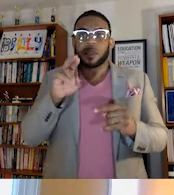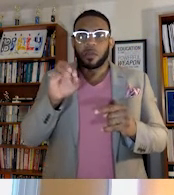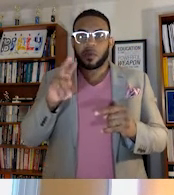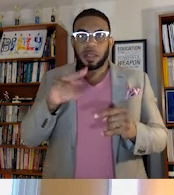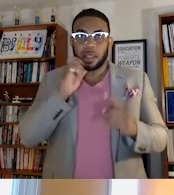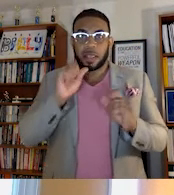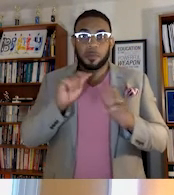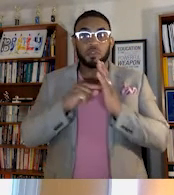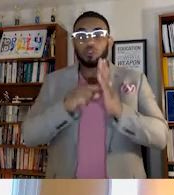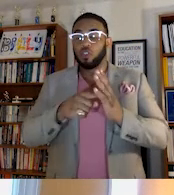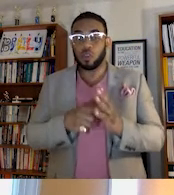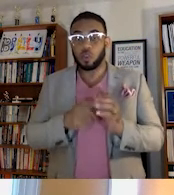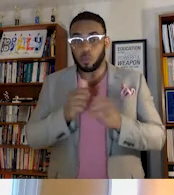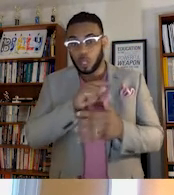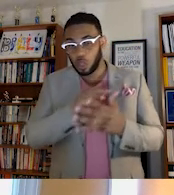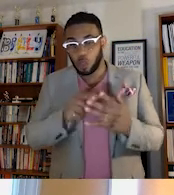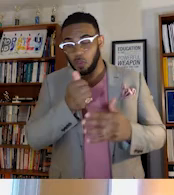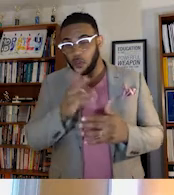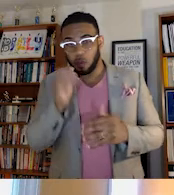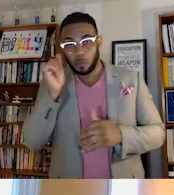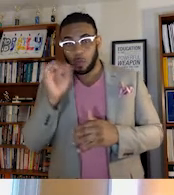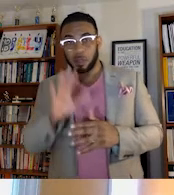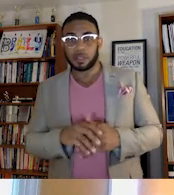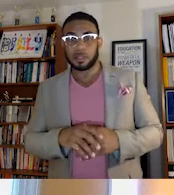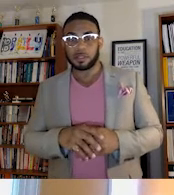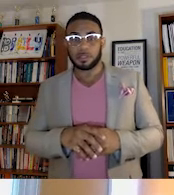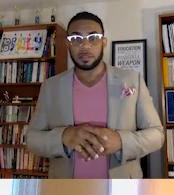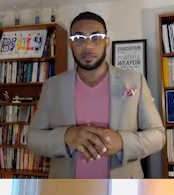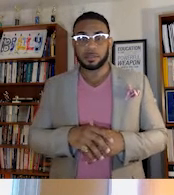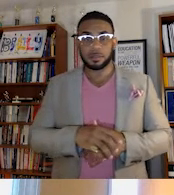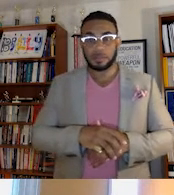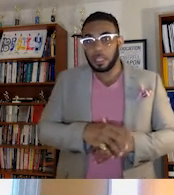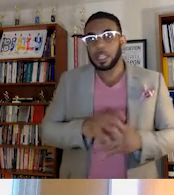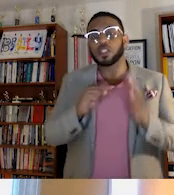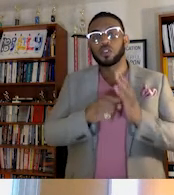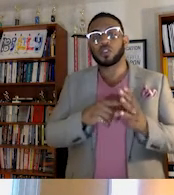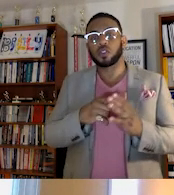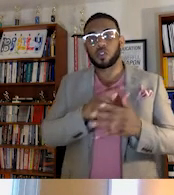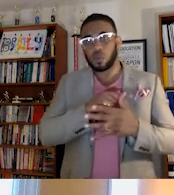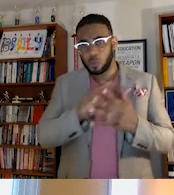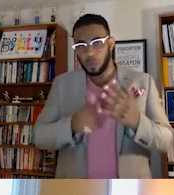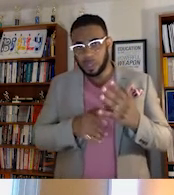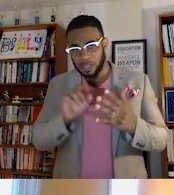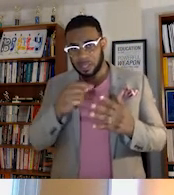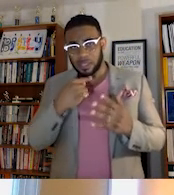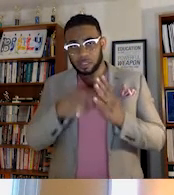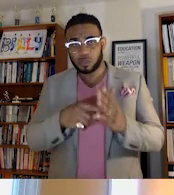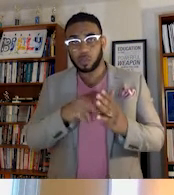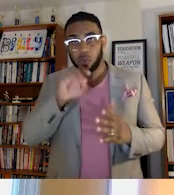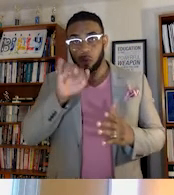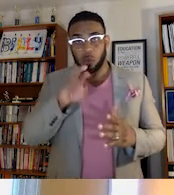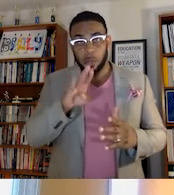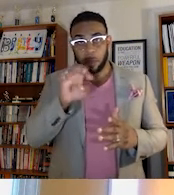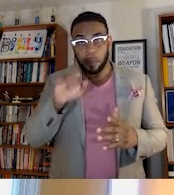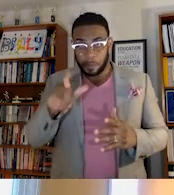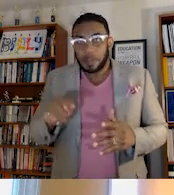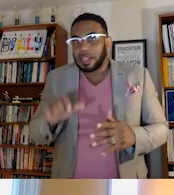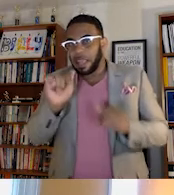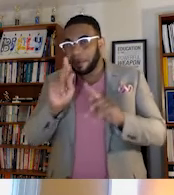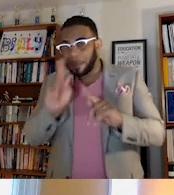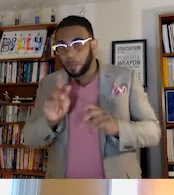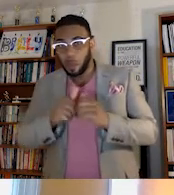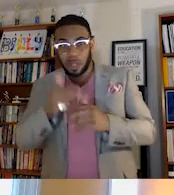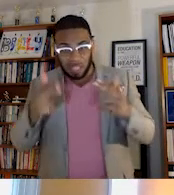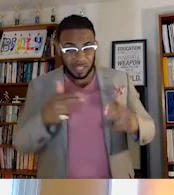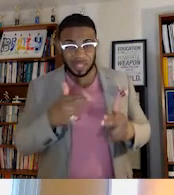able to show with those protesters. They showing riot gear? Did they shoot rubber bullets at people